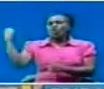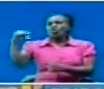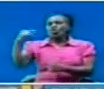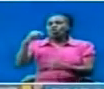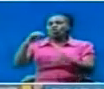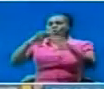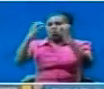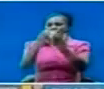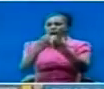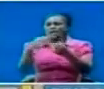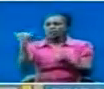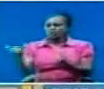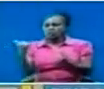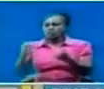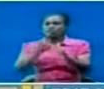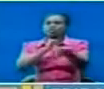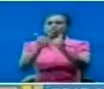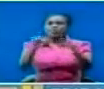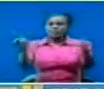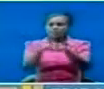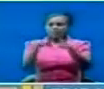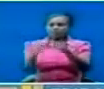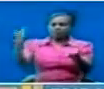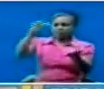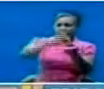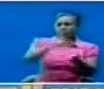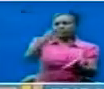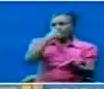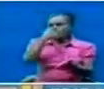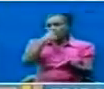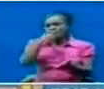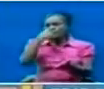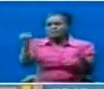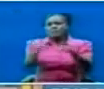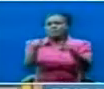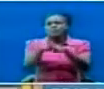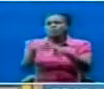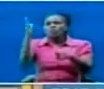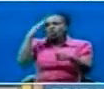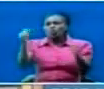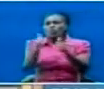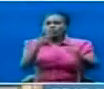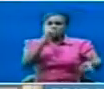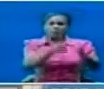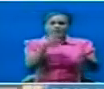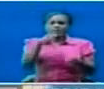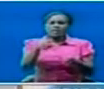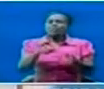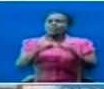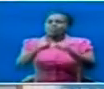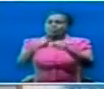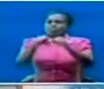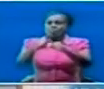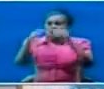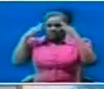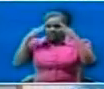Junior Championships in Oregon, USA. And on her arrival in Tanzania, a country not so synonymous with athletics, she still commanded attention more